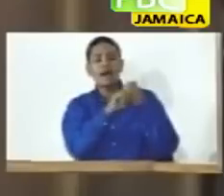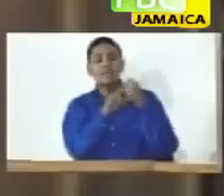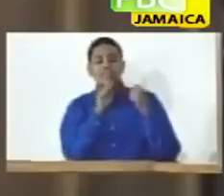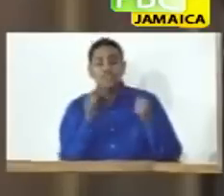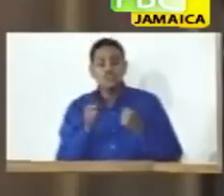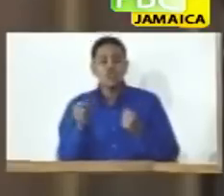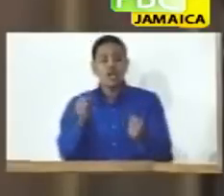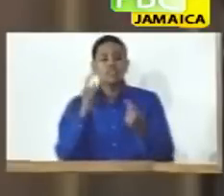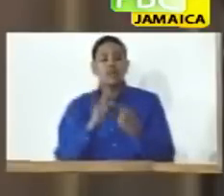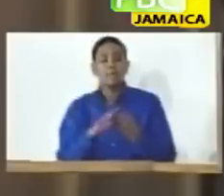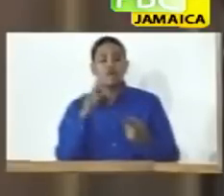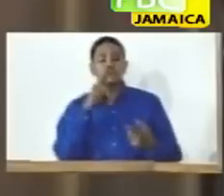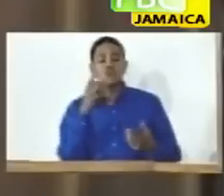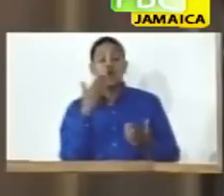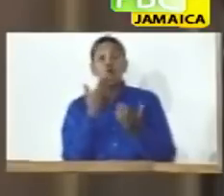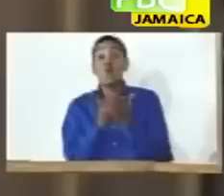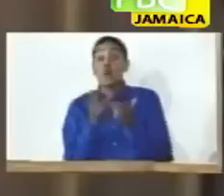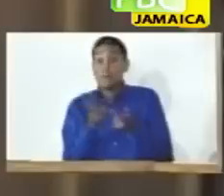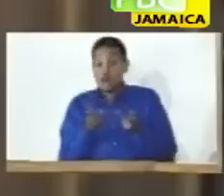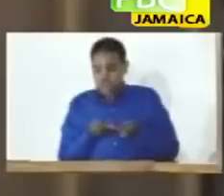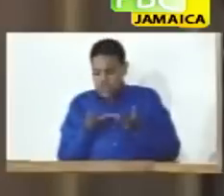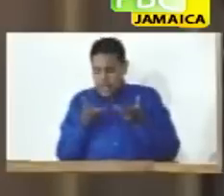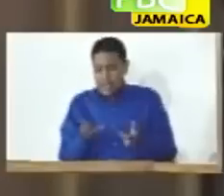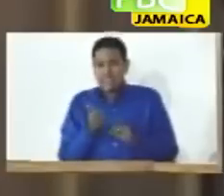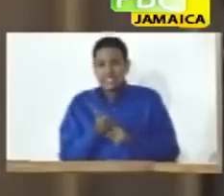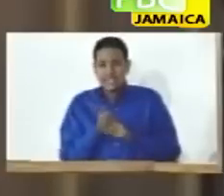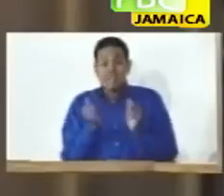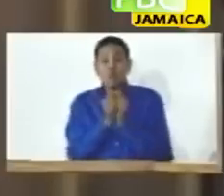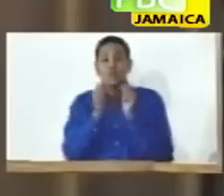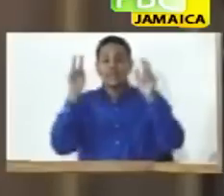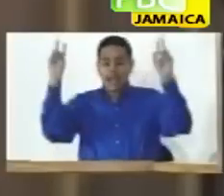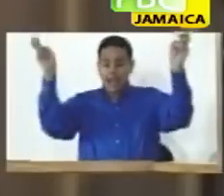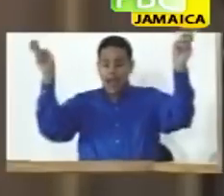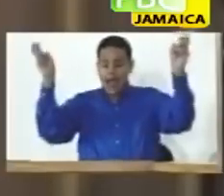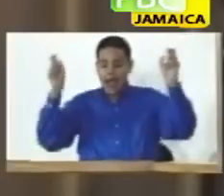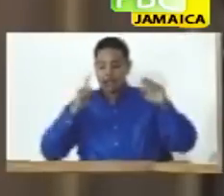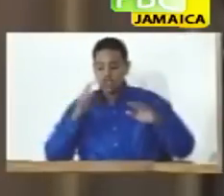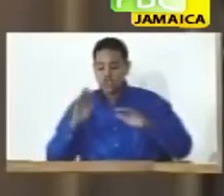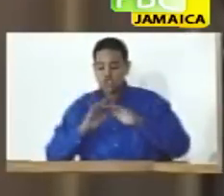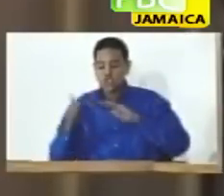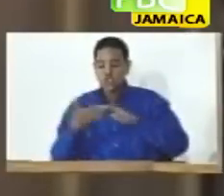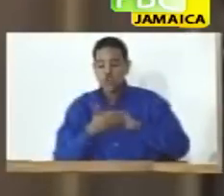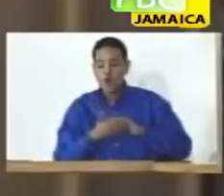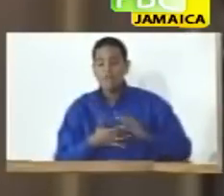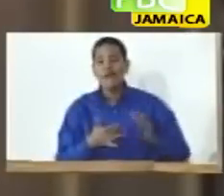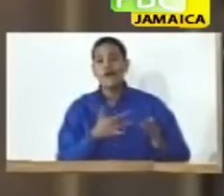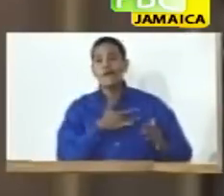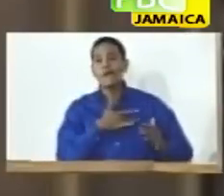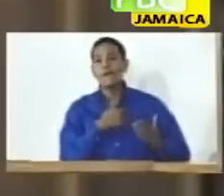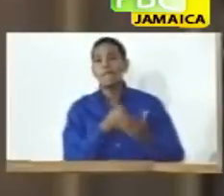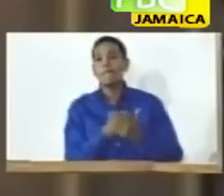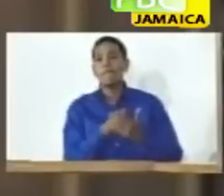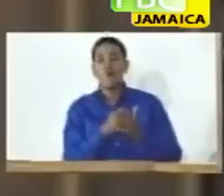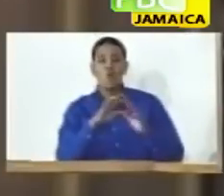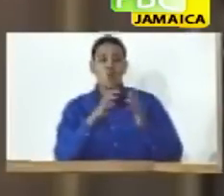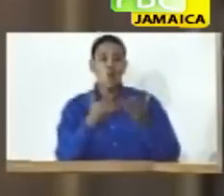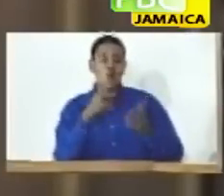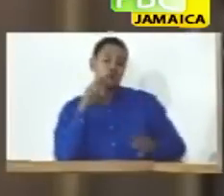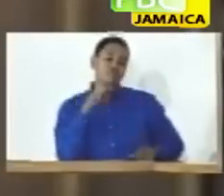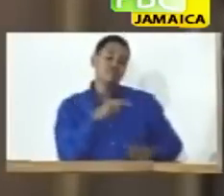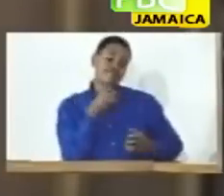and brand positioning with the tagline, Jamaica, the heartbeat of the world.